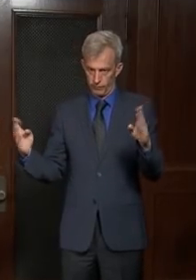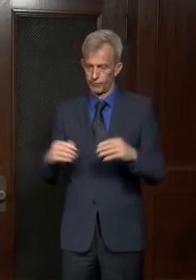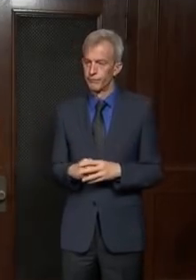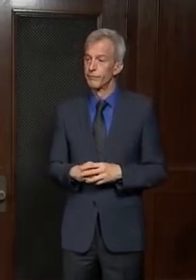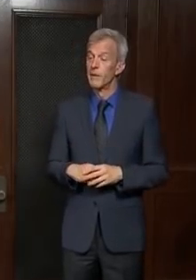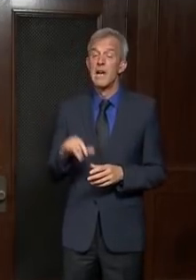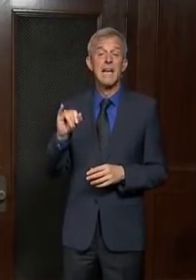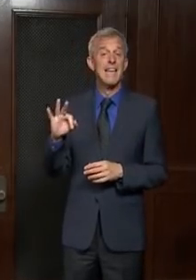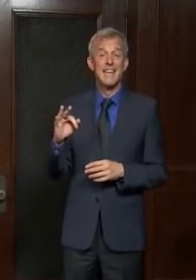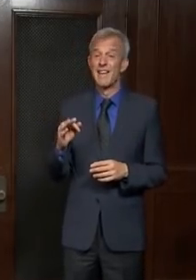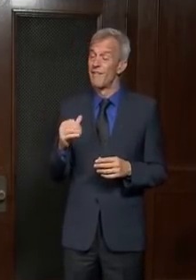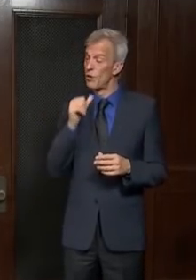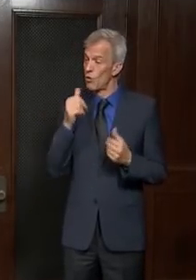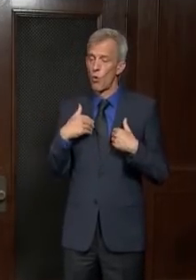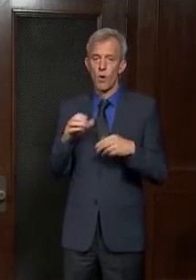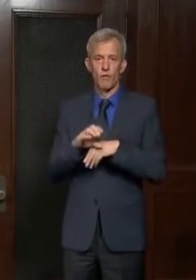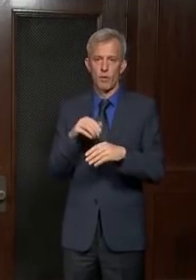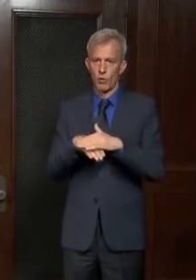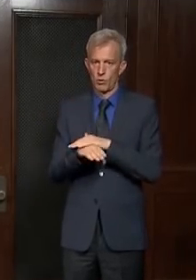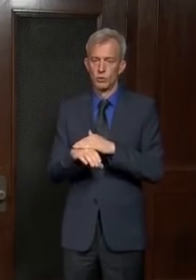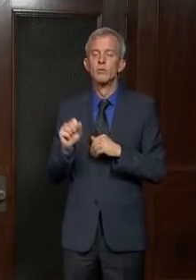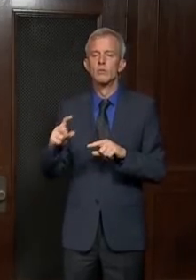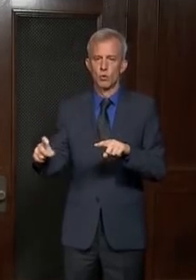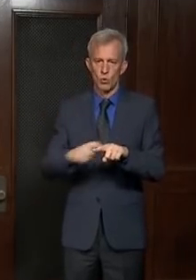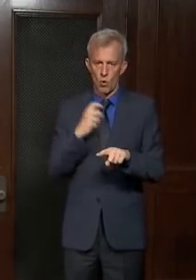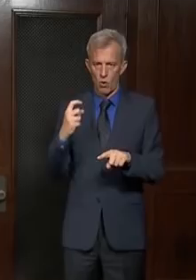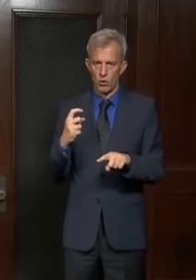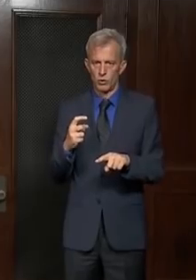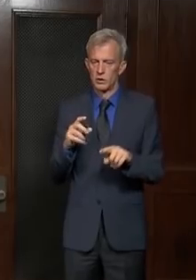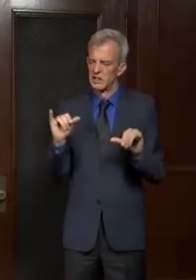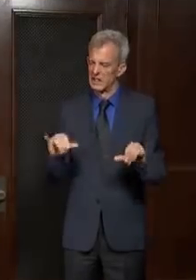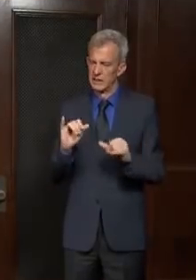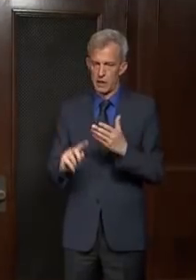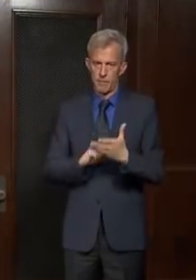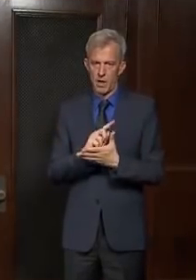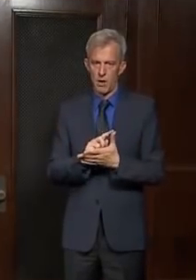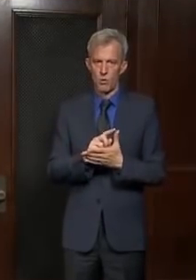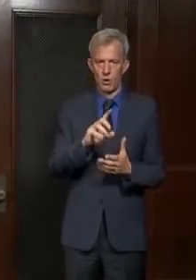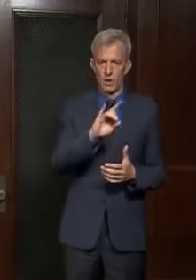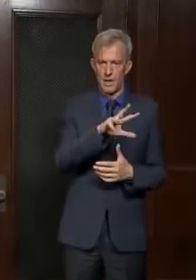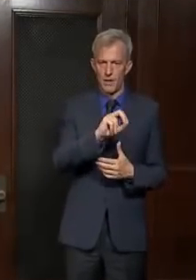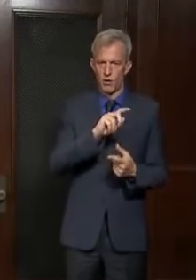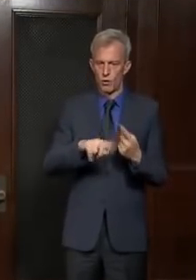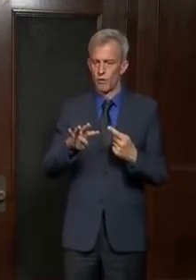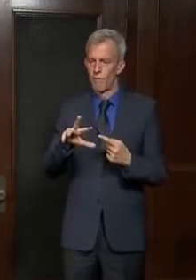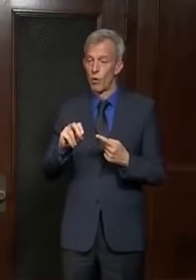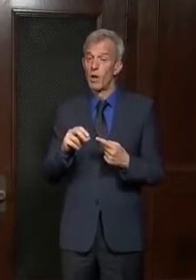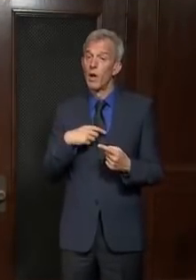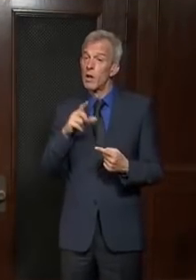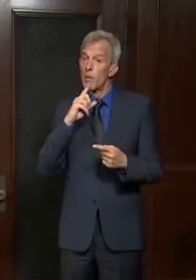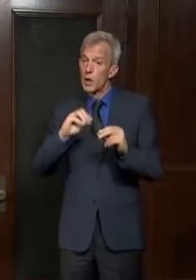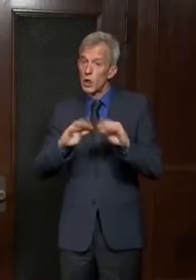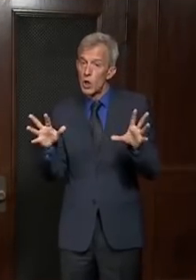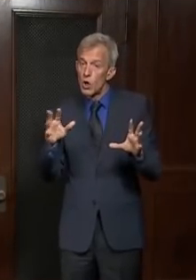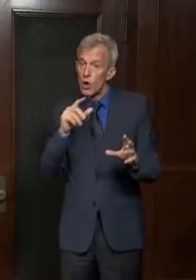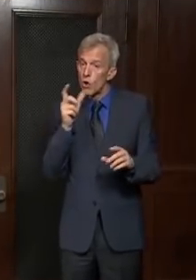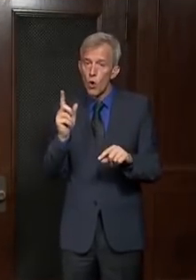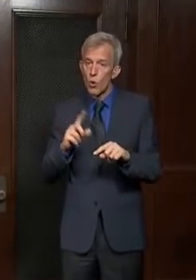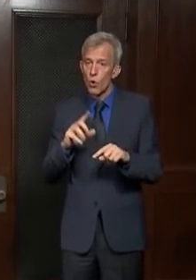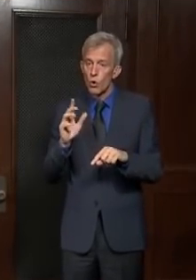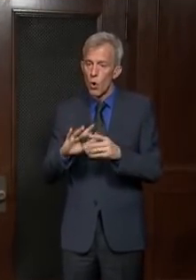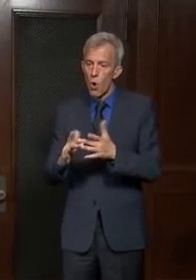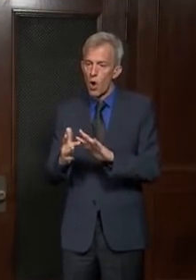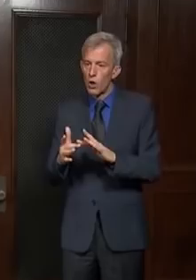don't have access to the internet, you can call in those same hours. And I want to be clear, you can't go online